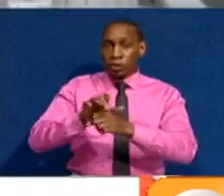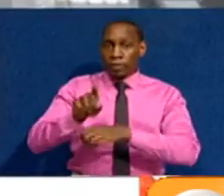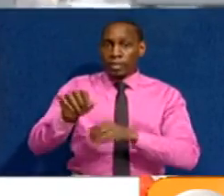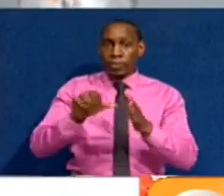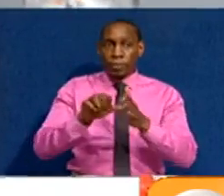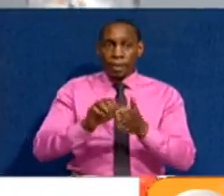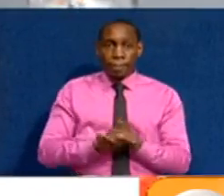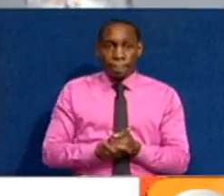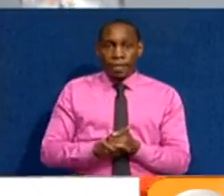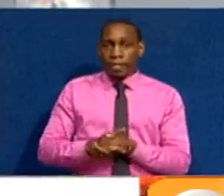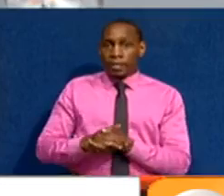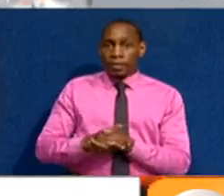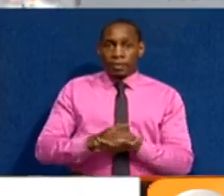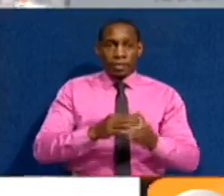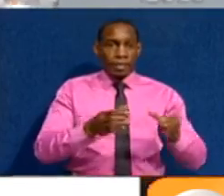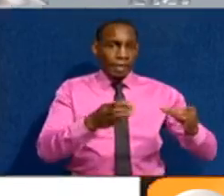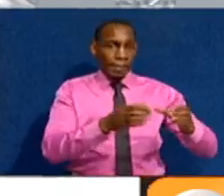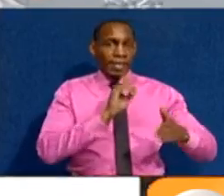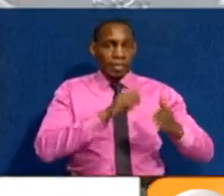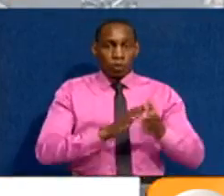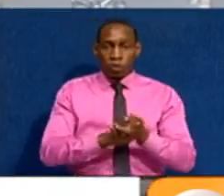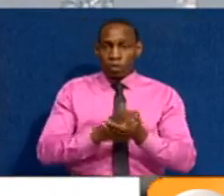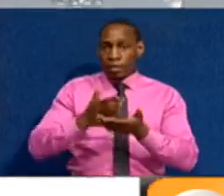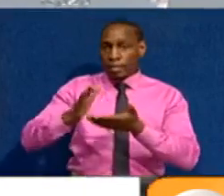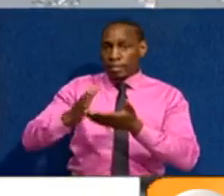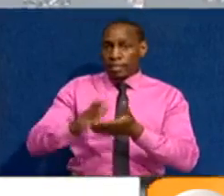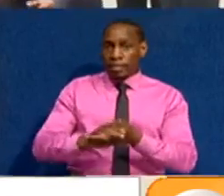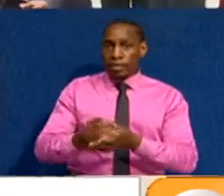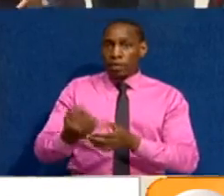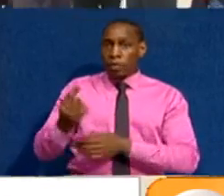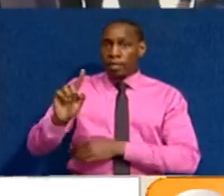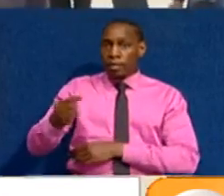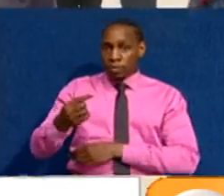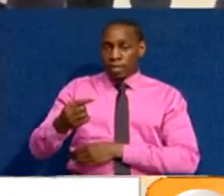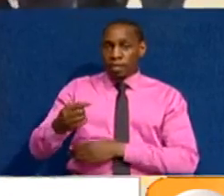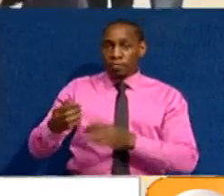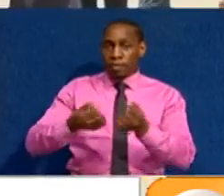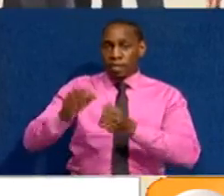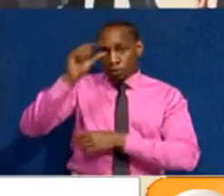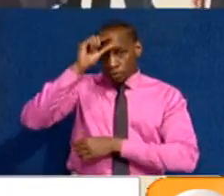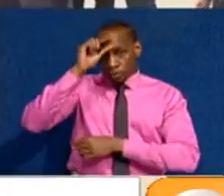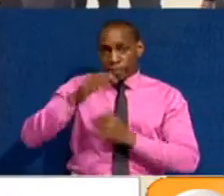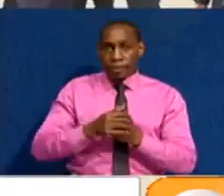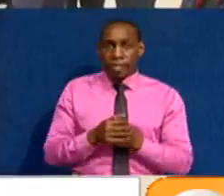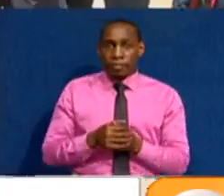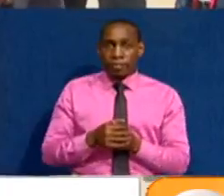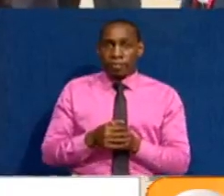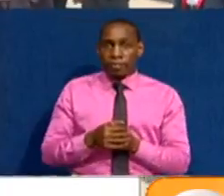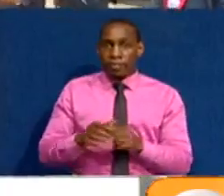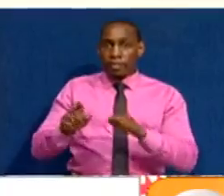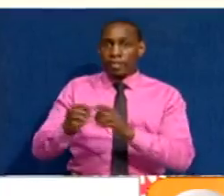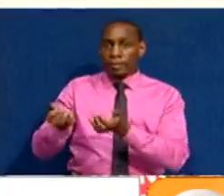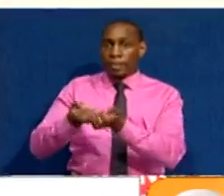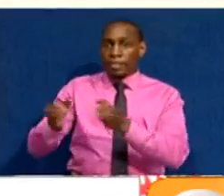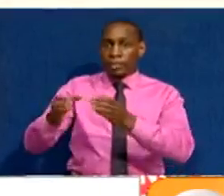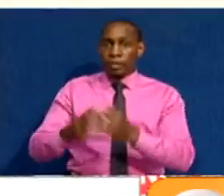coronavirus pandemic. The vehicle manufacturer says it has so far leased over 1,000 vehicles to the government, large corporates and SMEs in